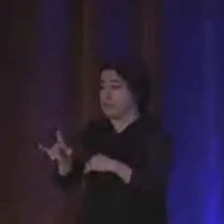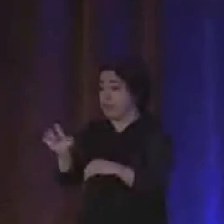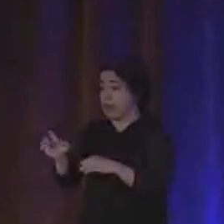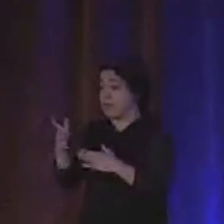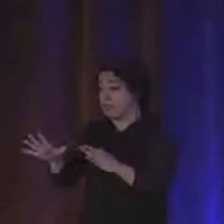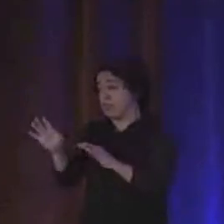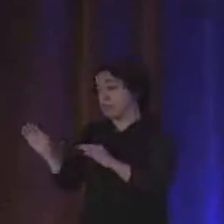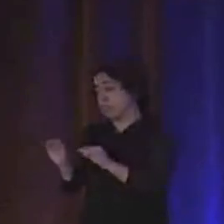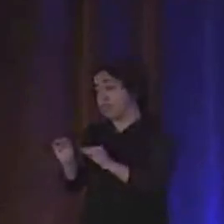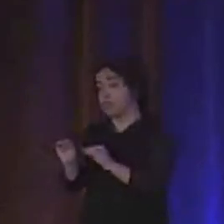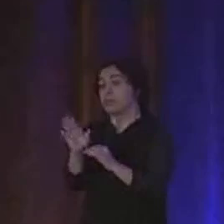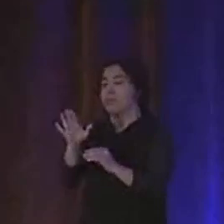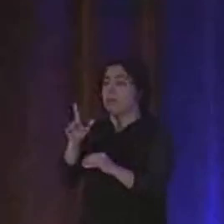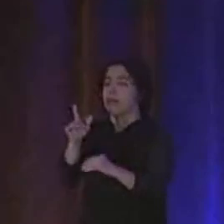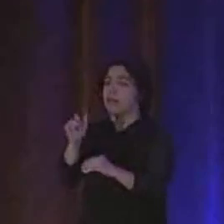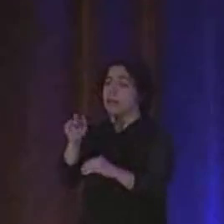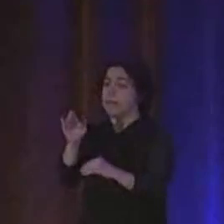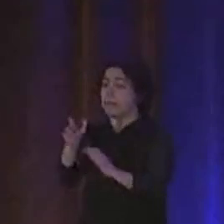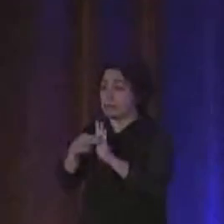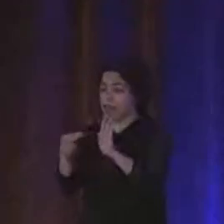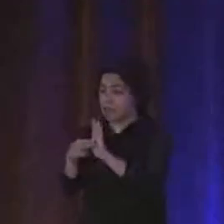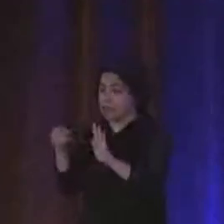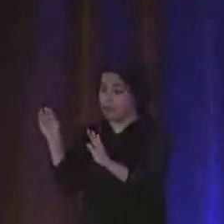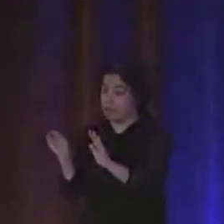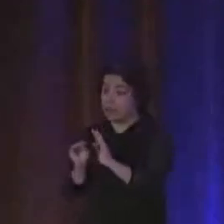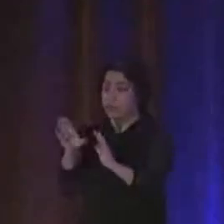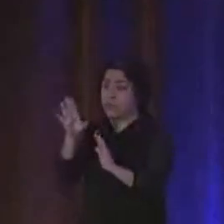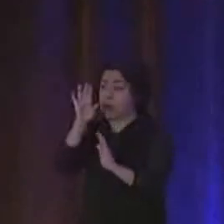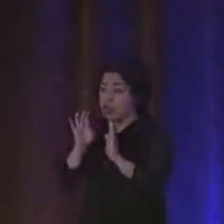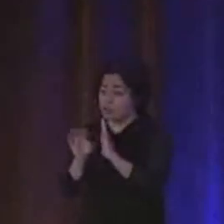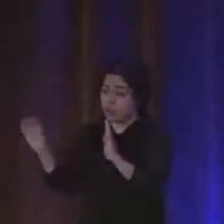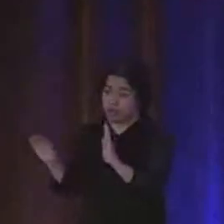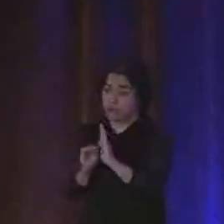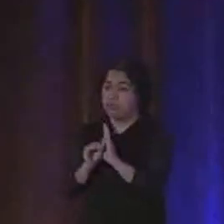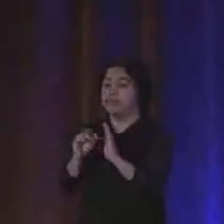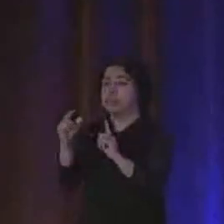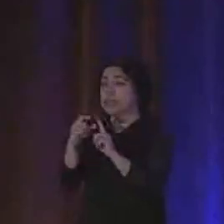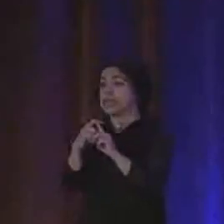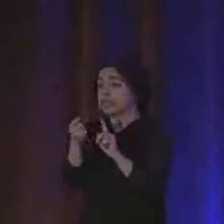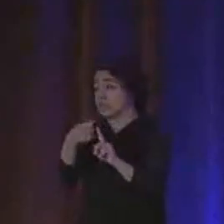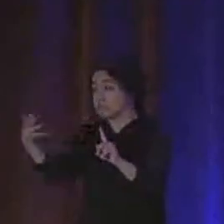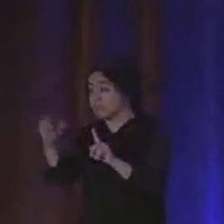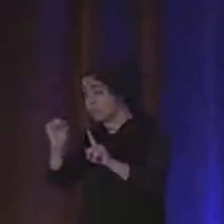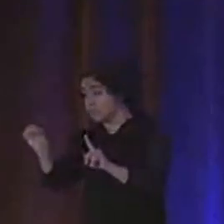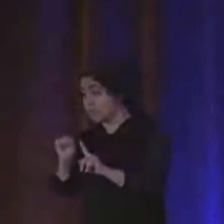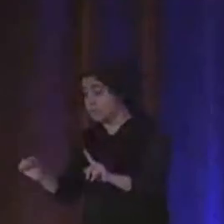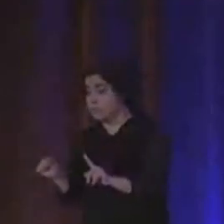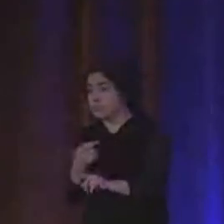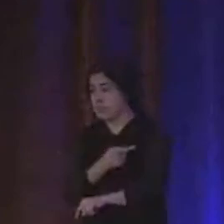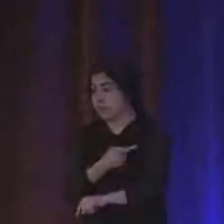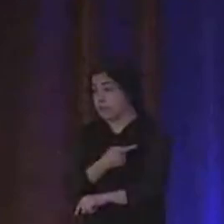in, your labels, your icon, pass in some text like that.